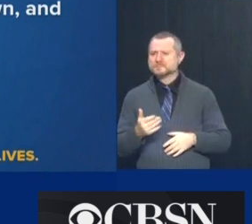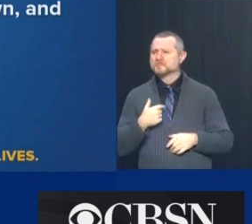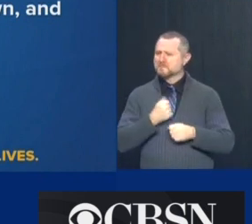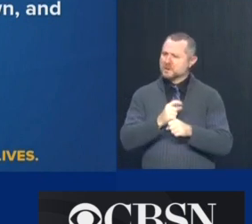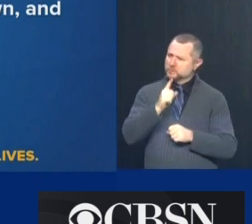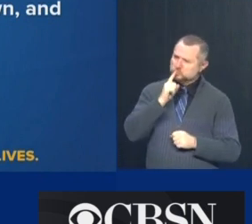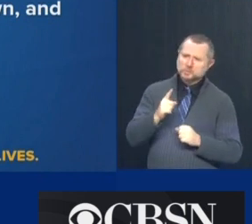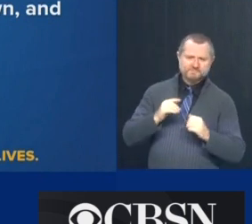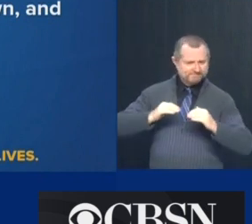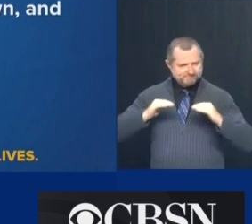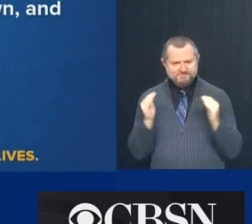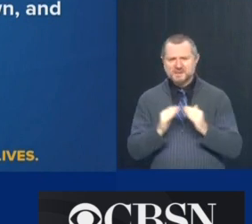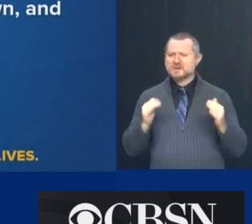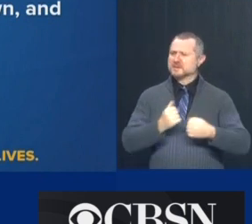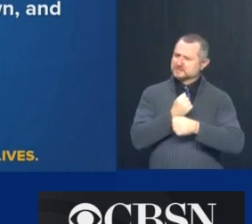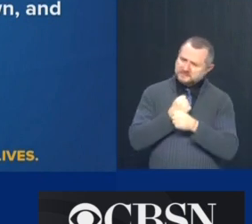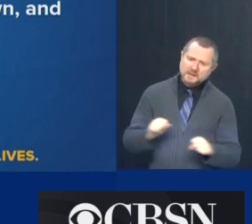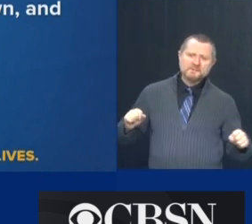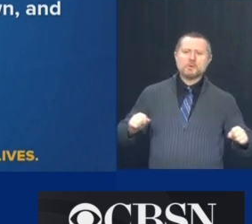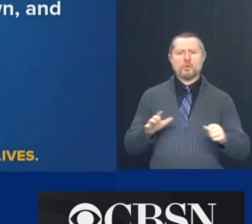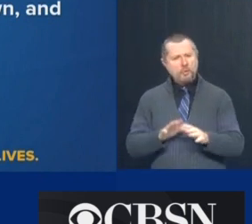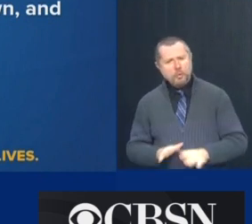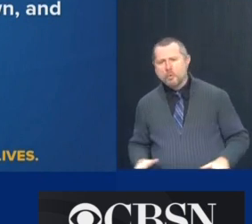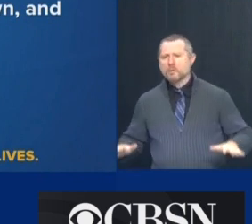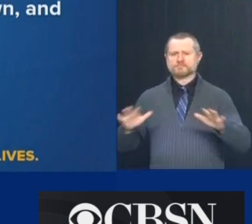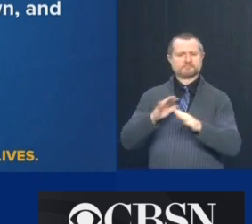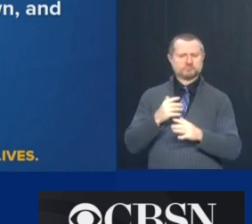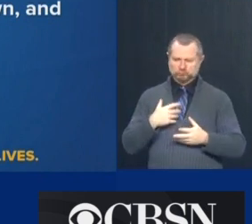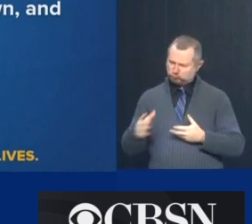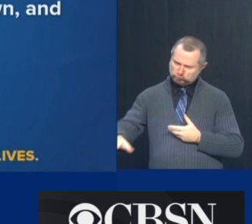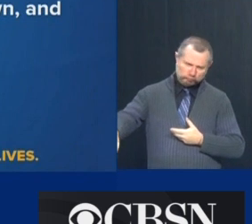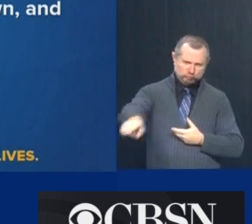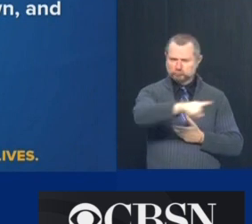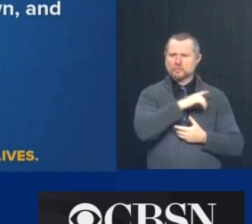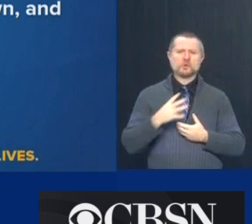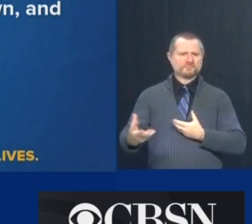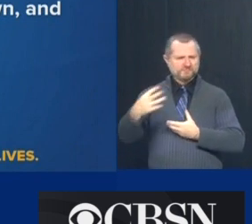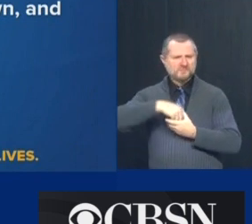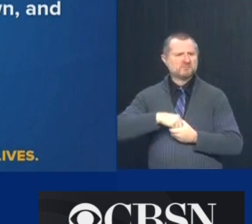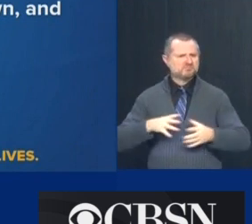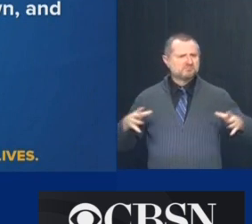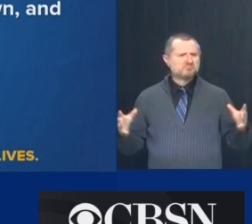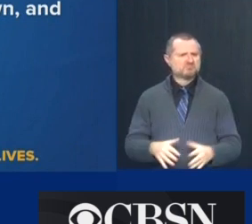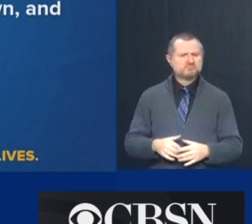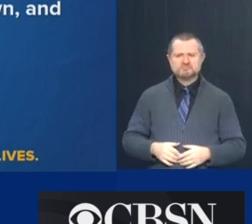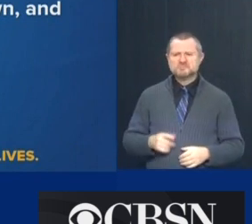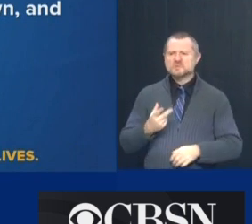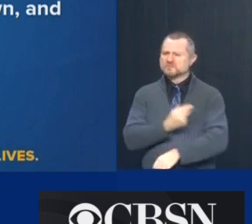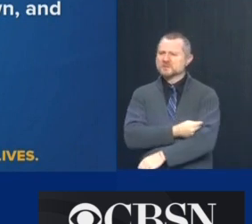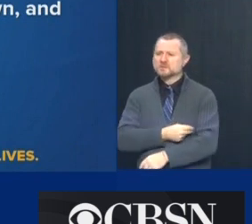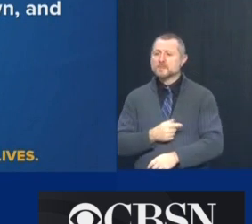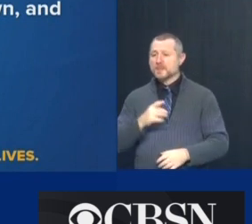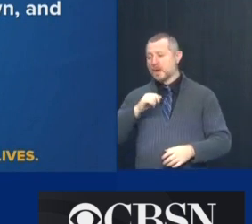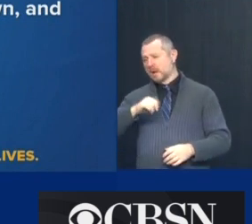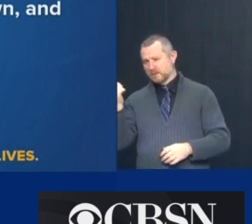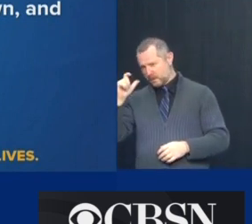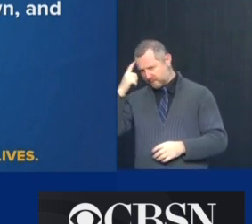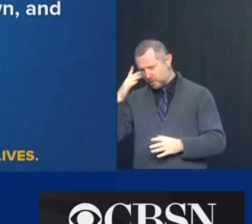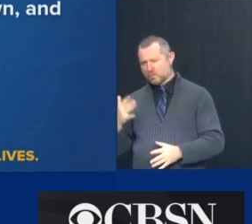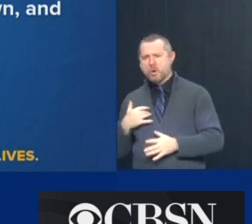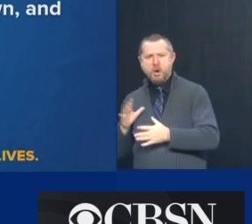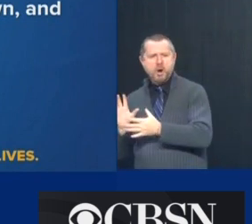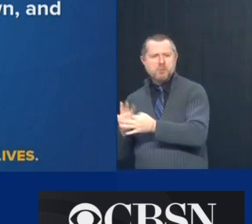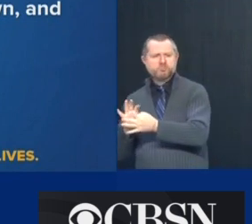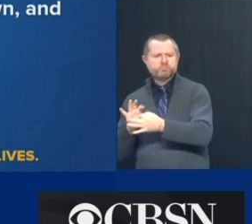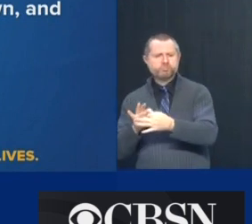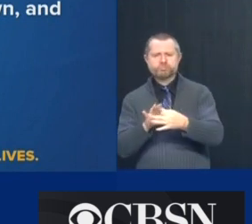and safety. We're going to have a very inclusive process. I'm reaching out with other governors to the federal government,